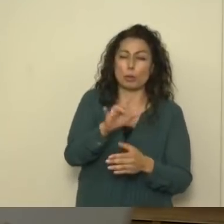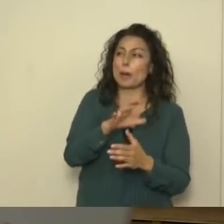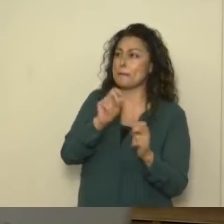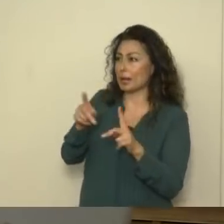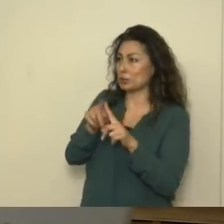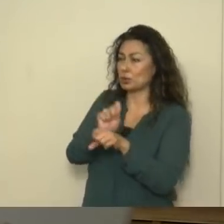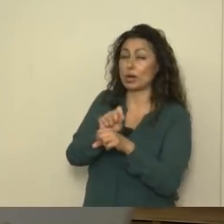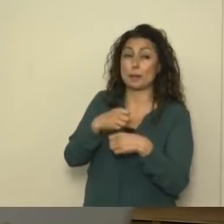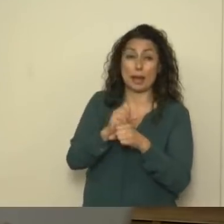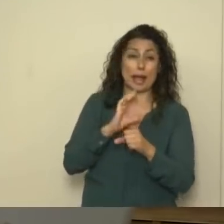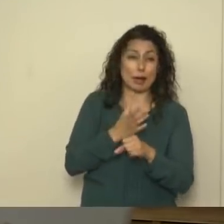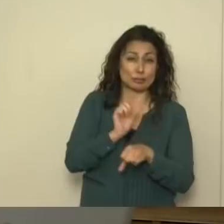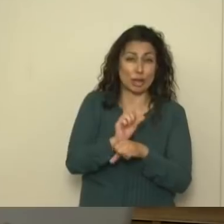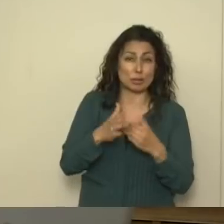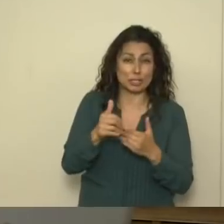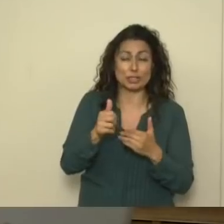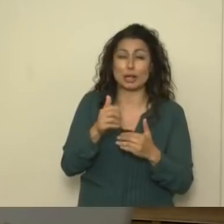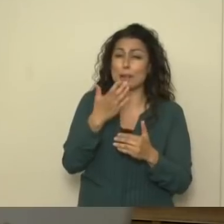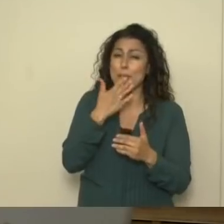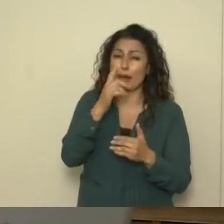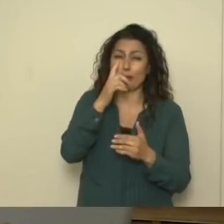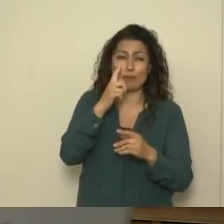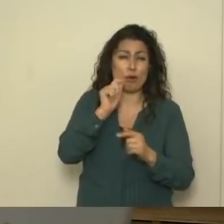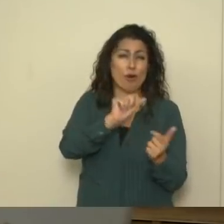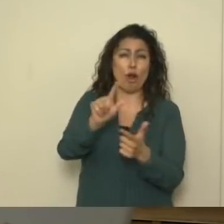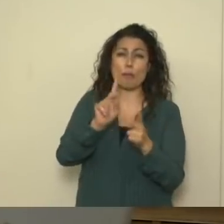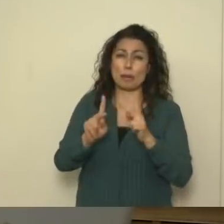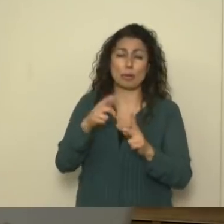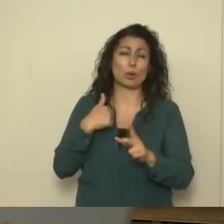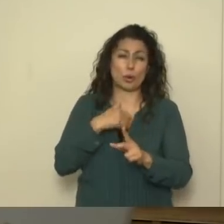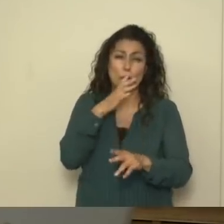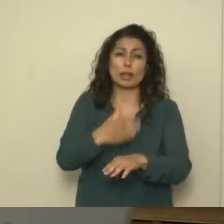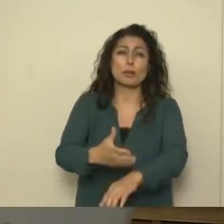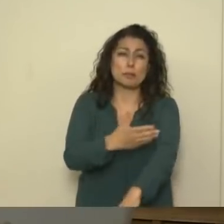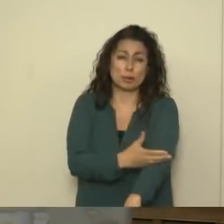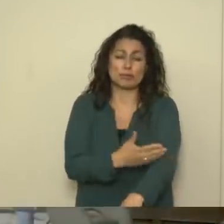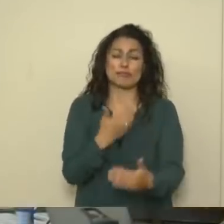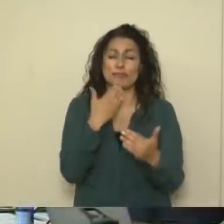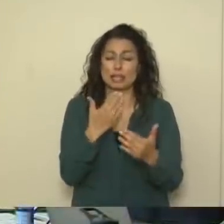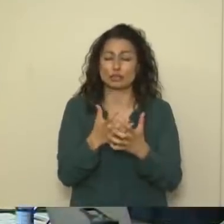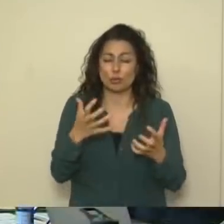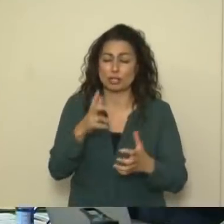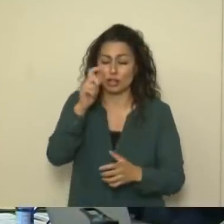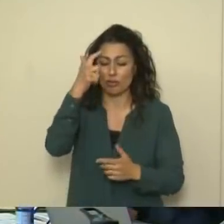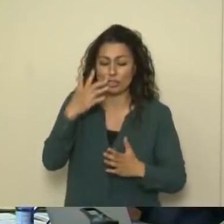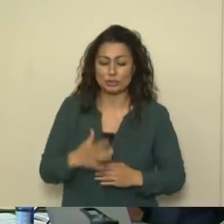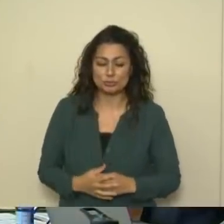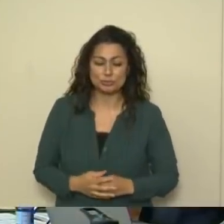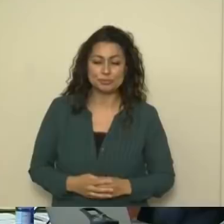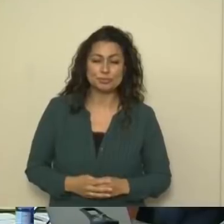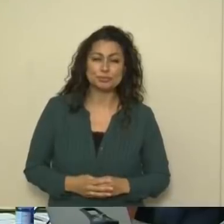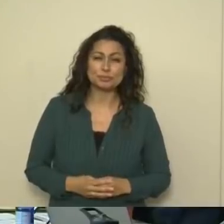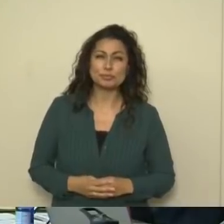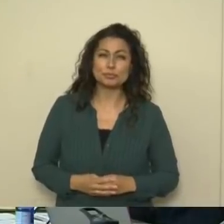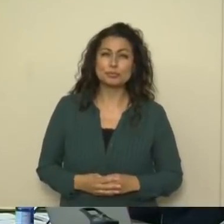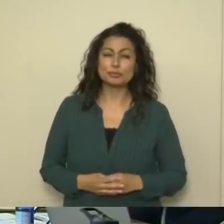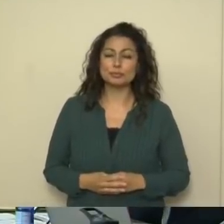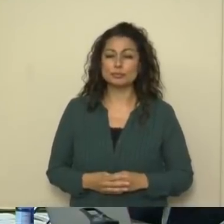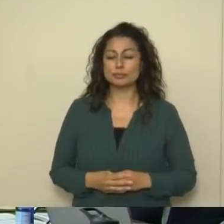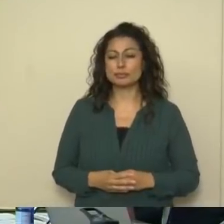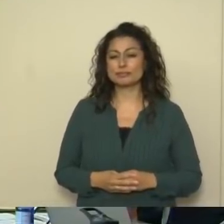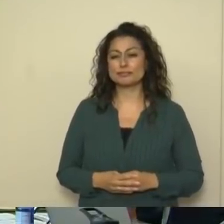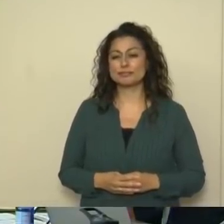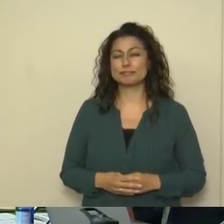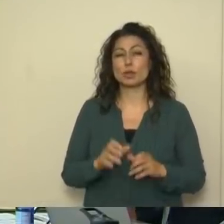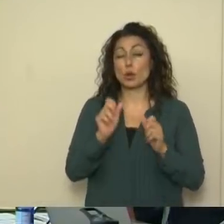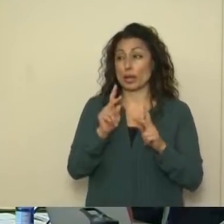It's better for y'all. We all work together in this thing, we do better. Thank you very much, Governor. Thank you. All right. Right before